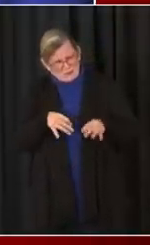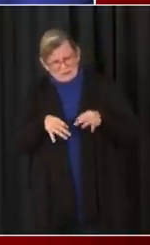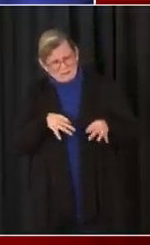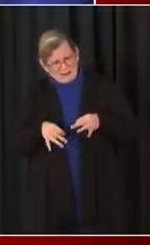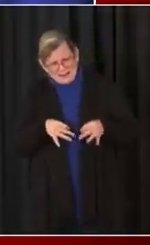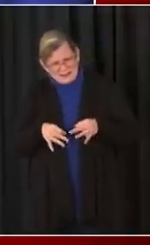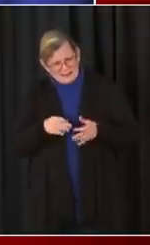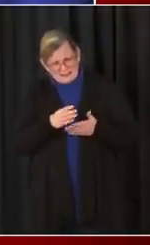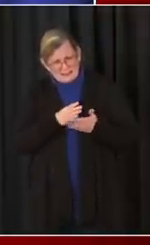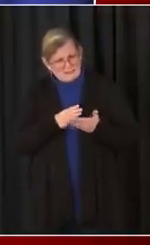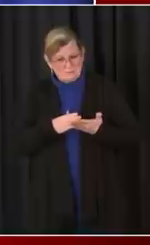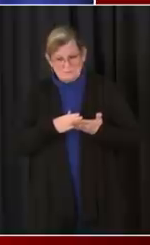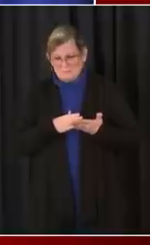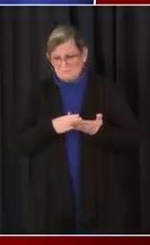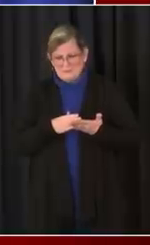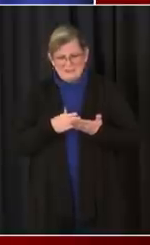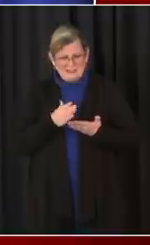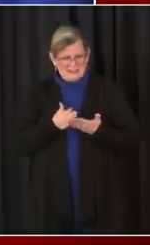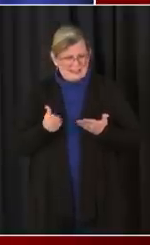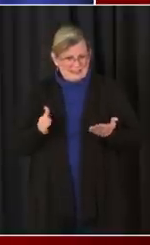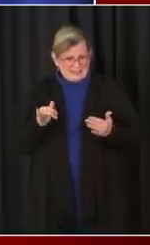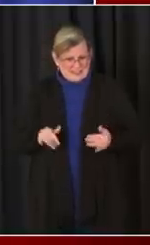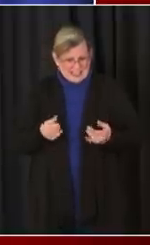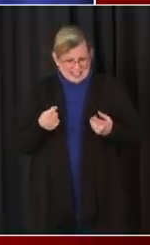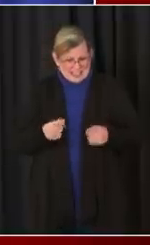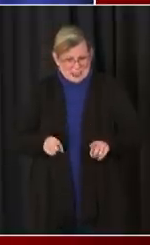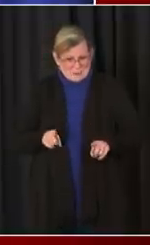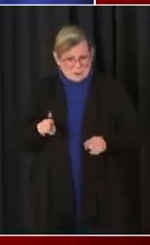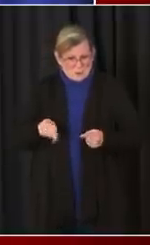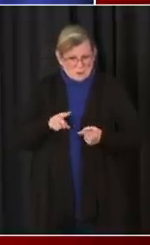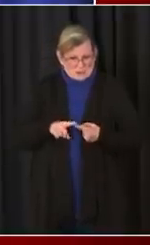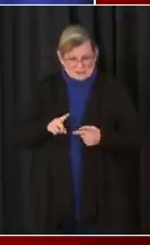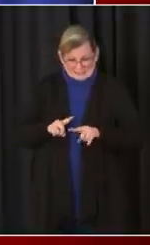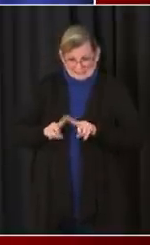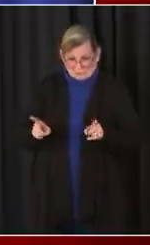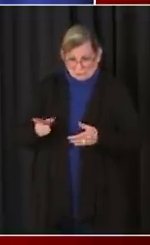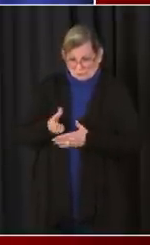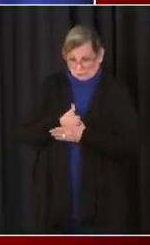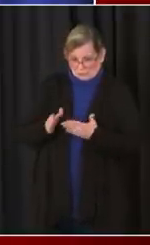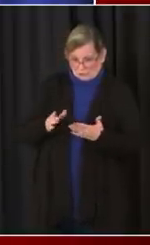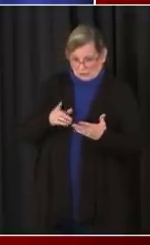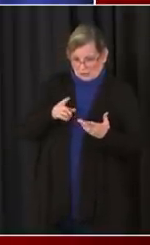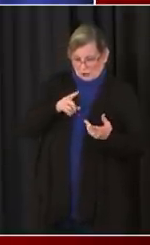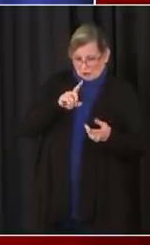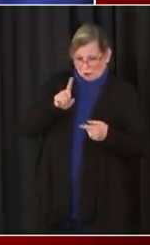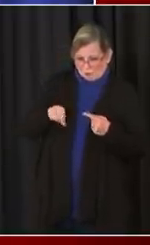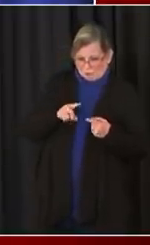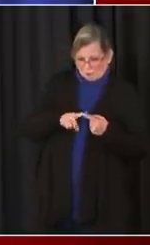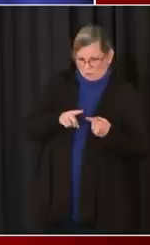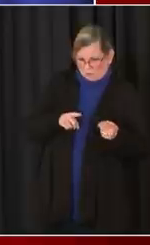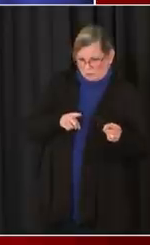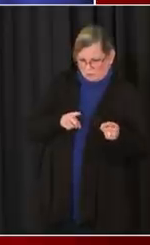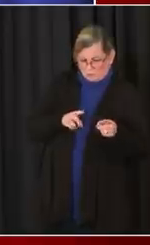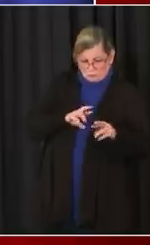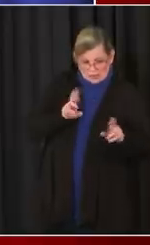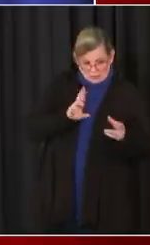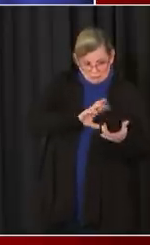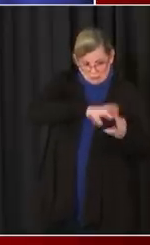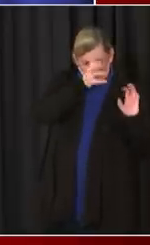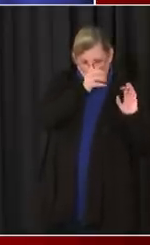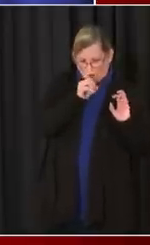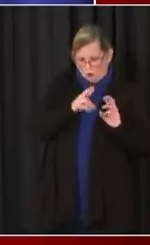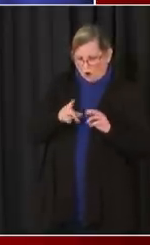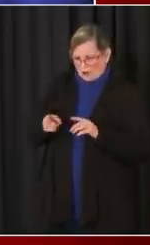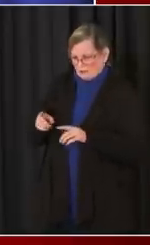of the things that can happen when the differences between when you declare a riot and when a state of emergency is declared? Do